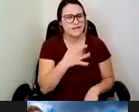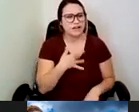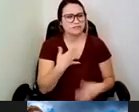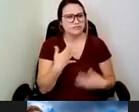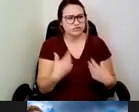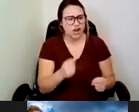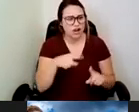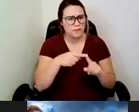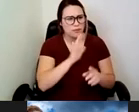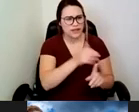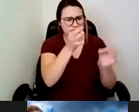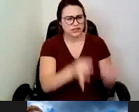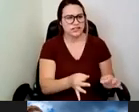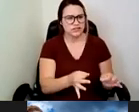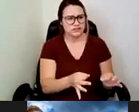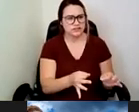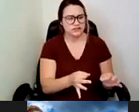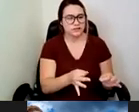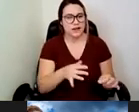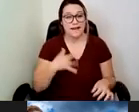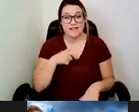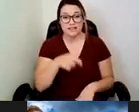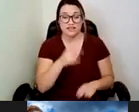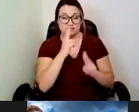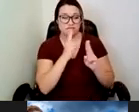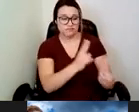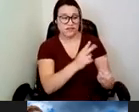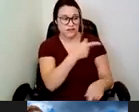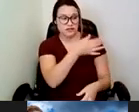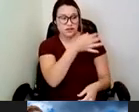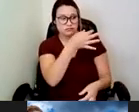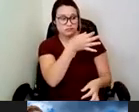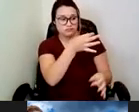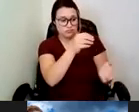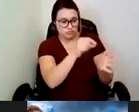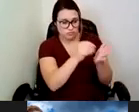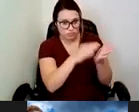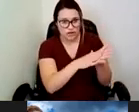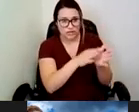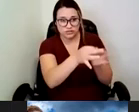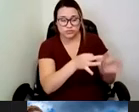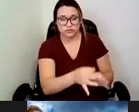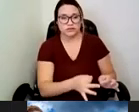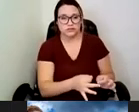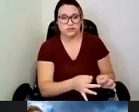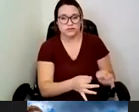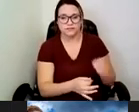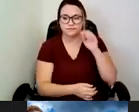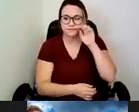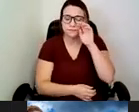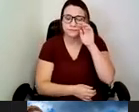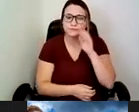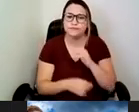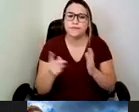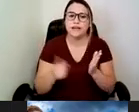be honored. These are absolute written instructions. Sometimes I'll add the patient hasn't done